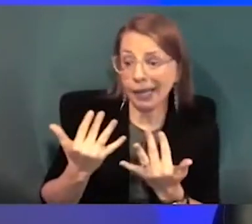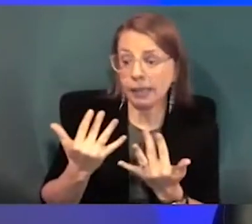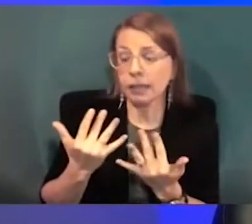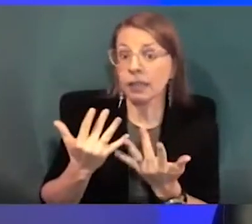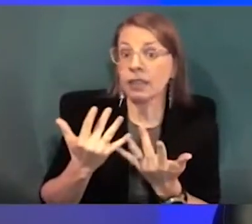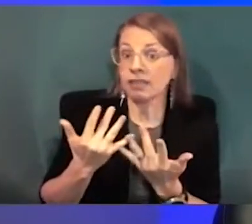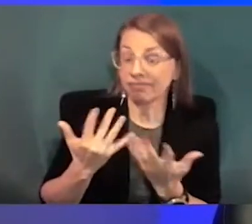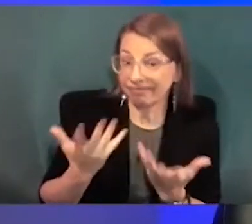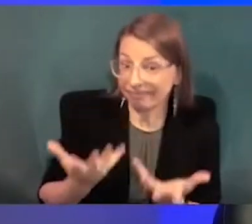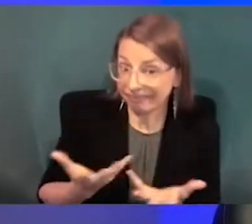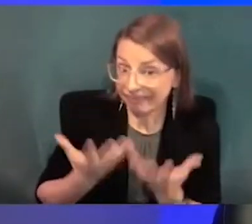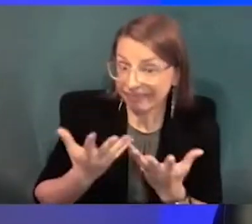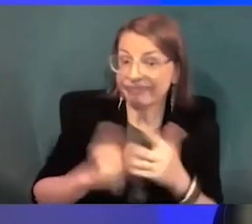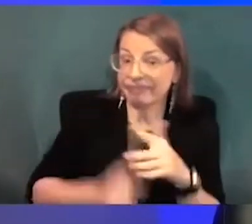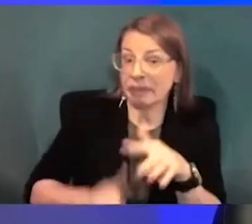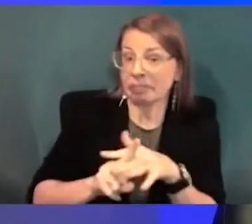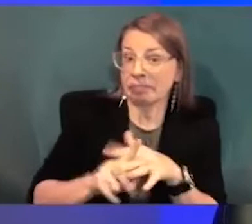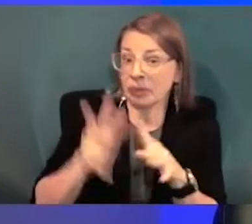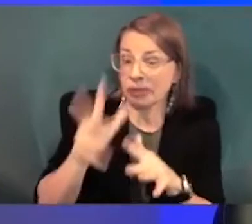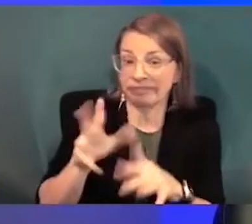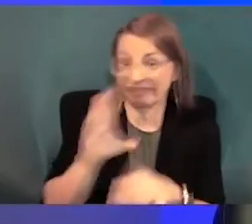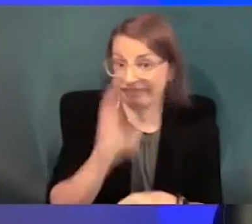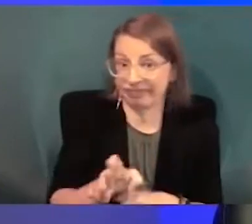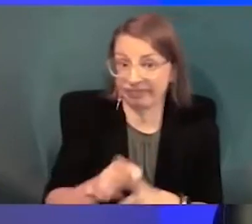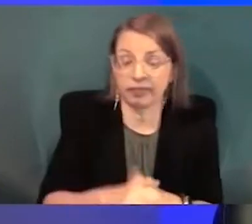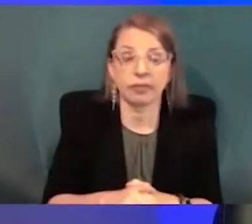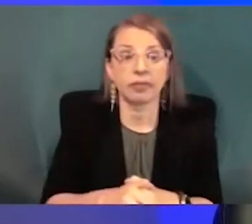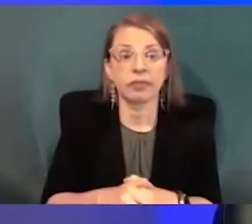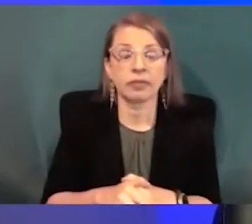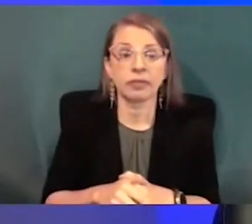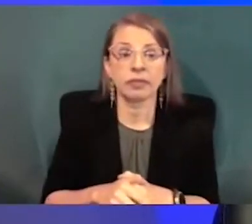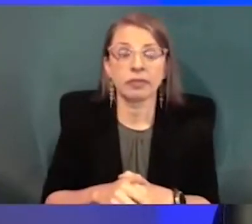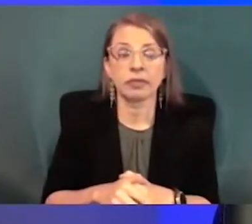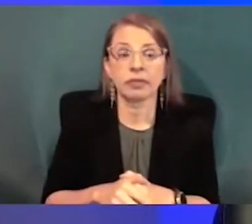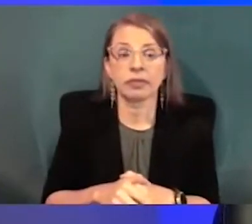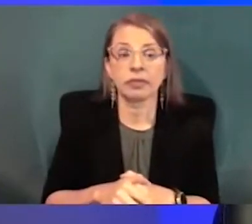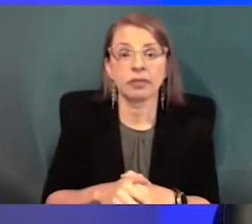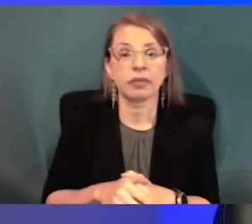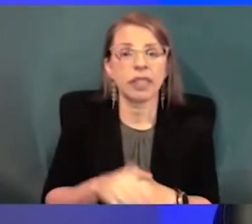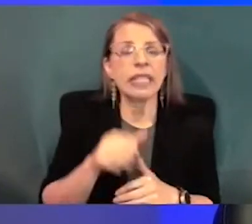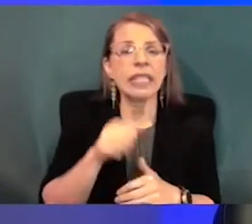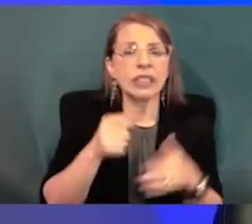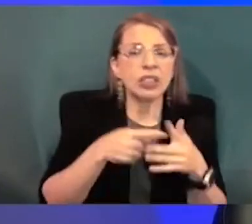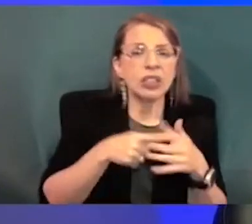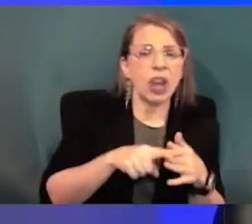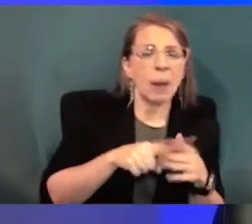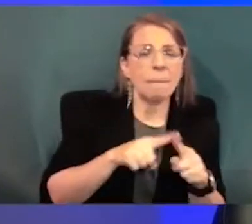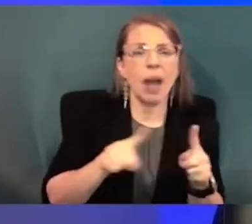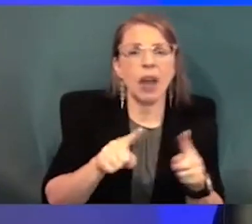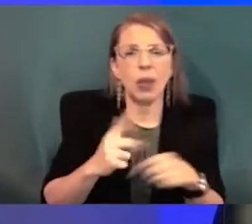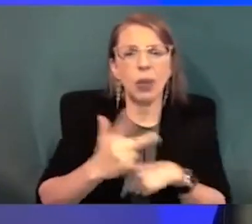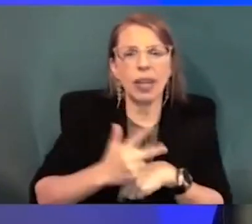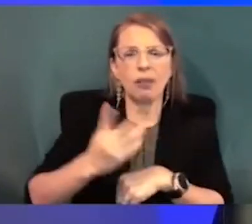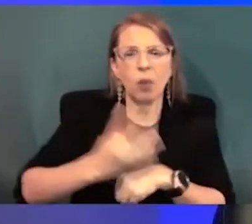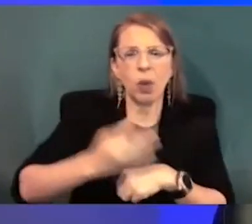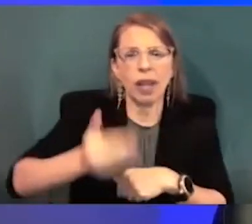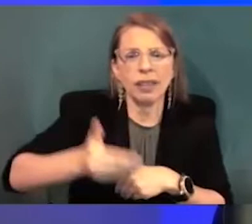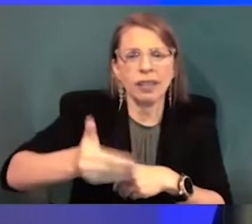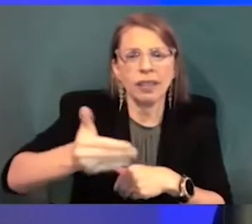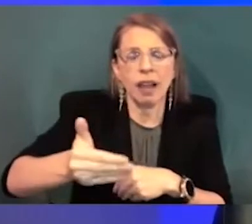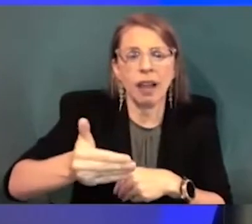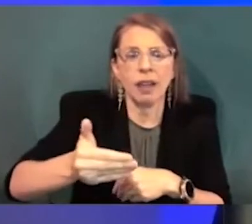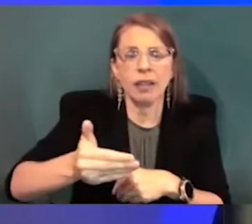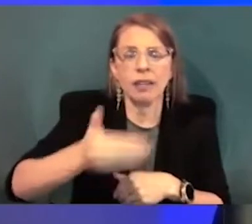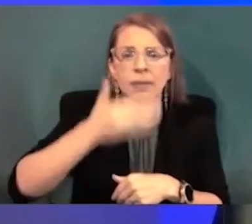that. And then I lost it wasn't initially, I think it was about 3 or 4 days in, I lost my sense